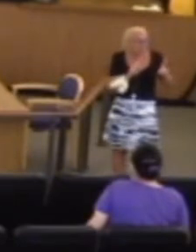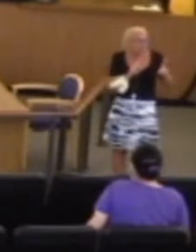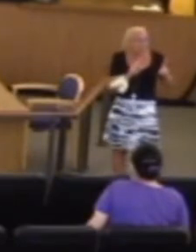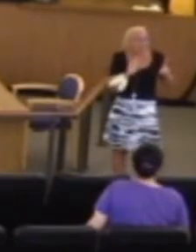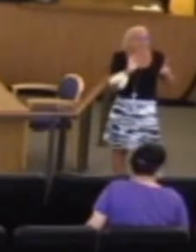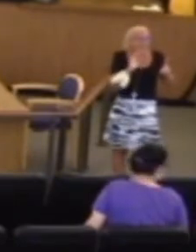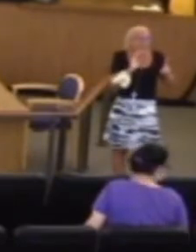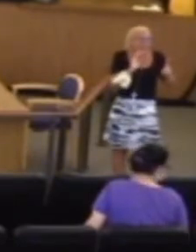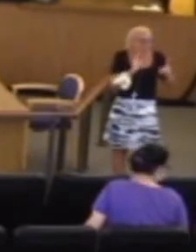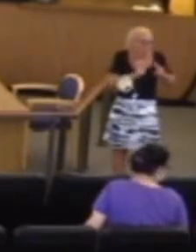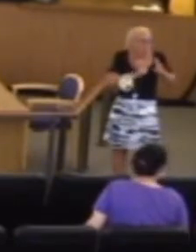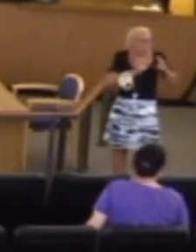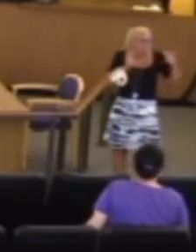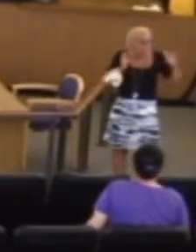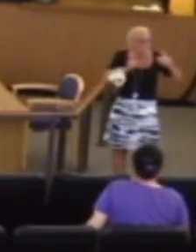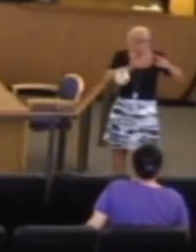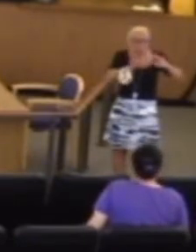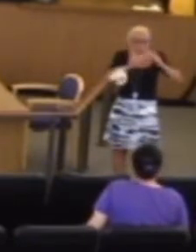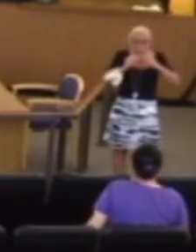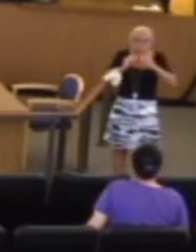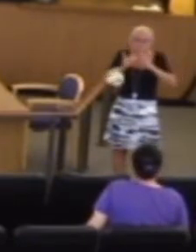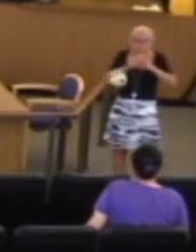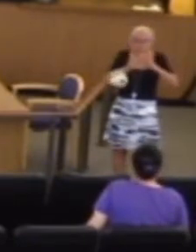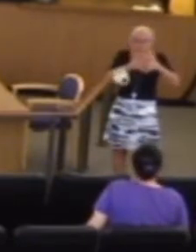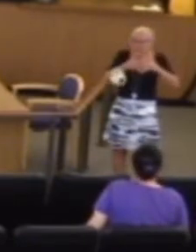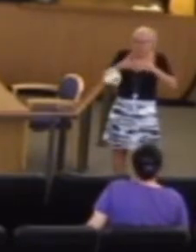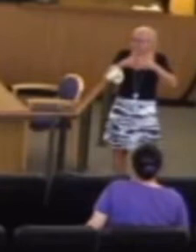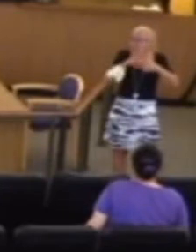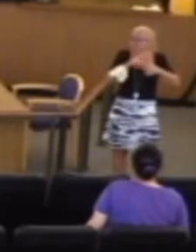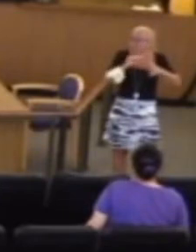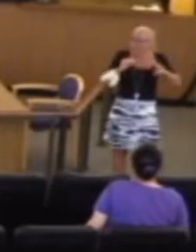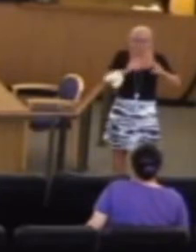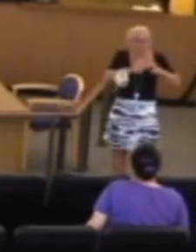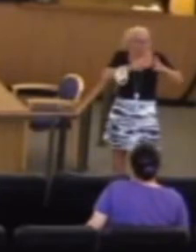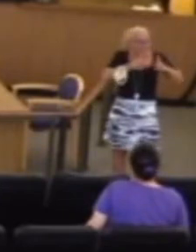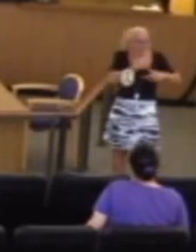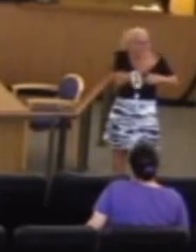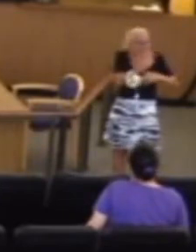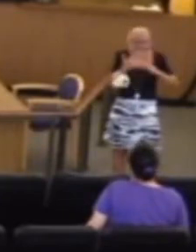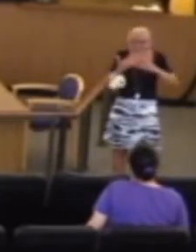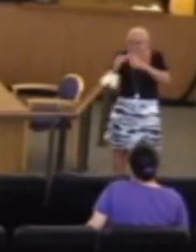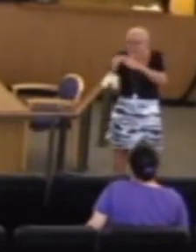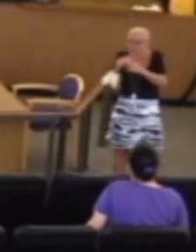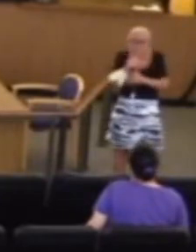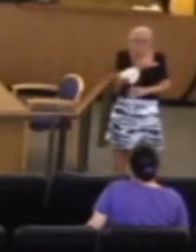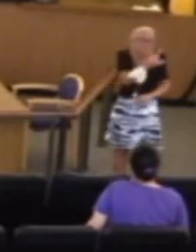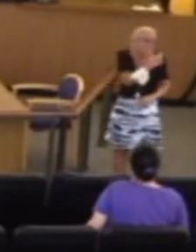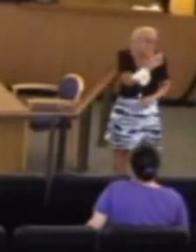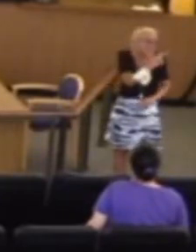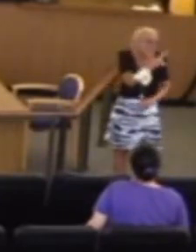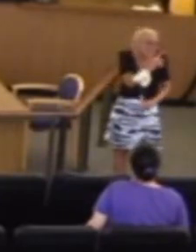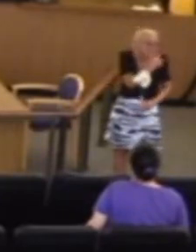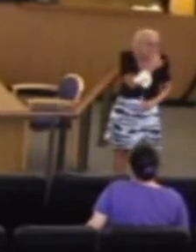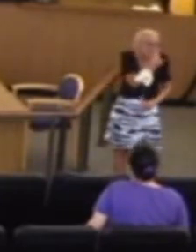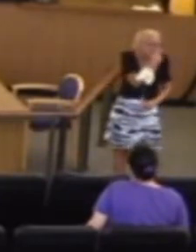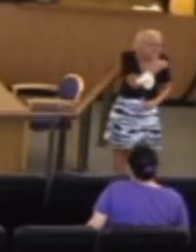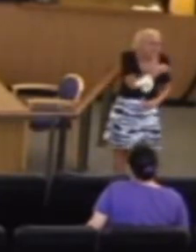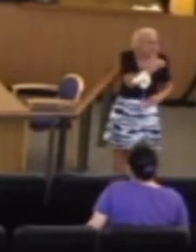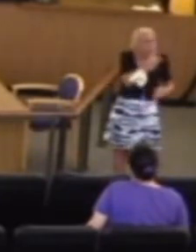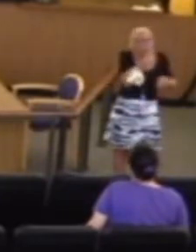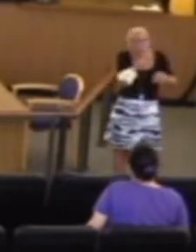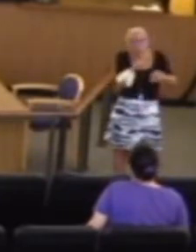diverse township, that whether it's in the Five Towns or Levittown or down on the Barrier Island or up